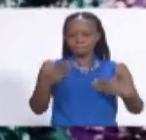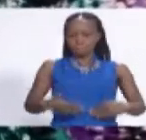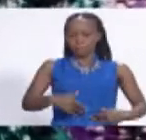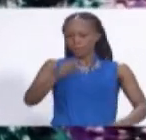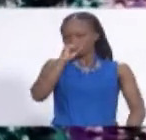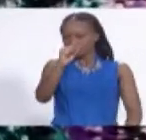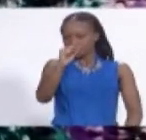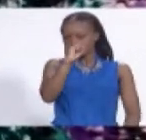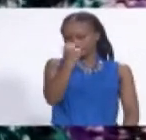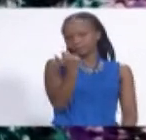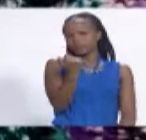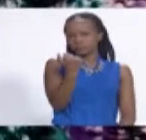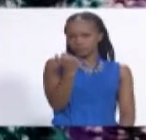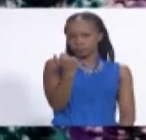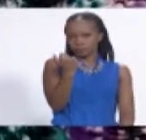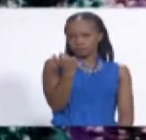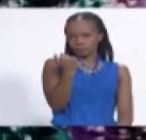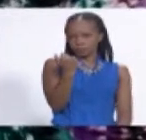or sneezing.